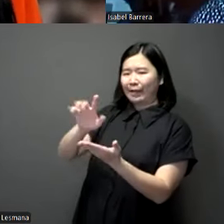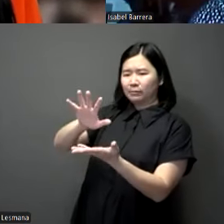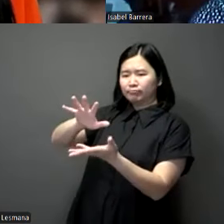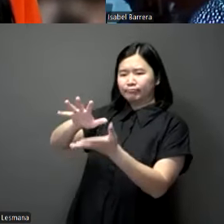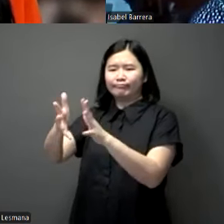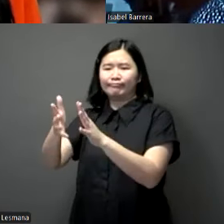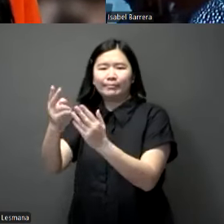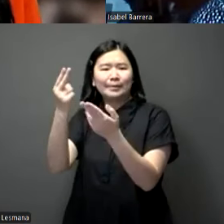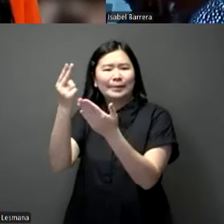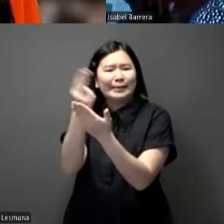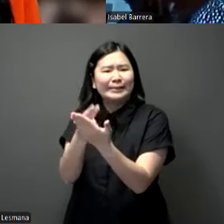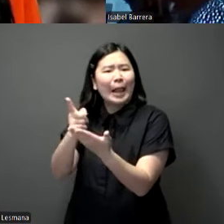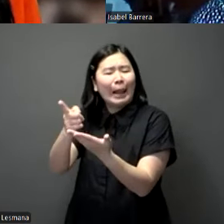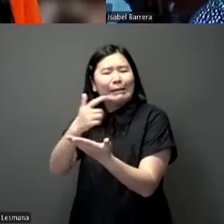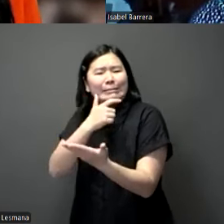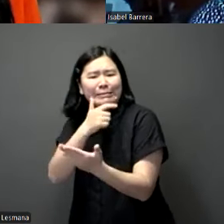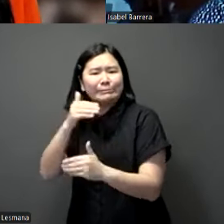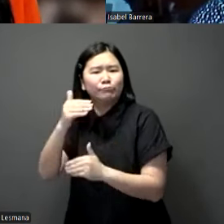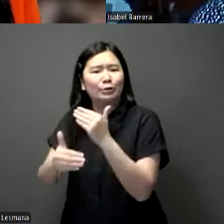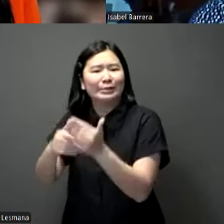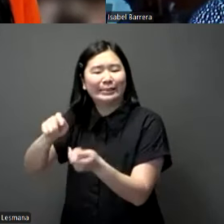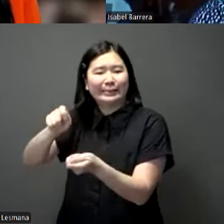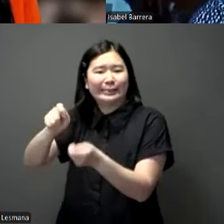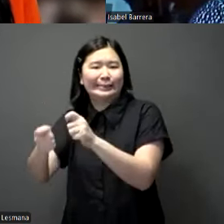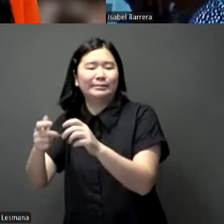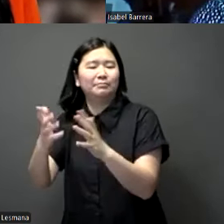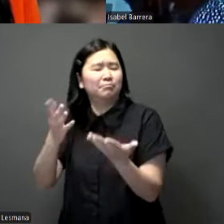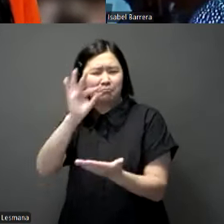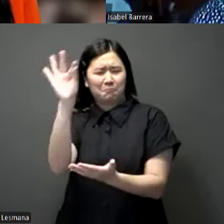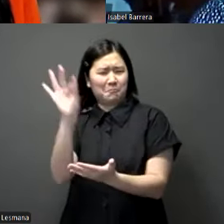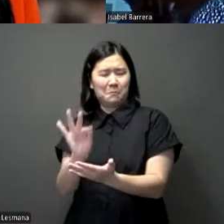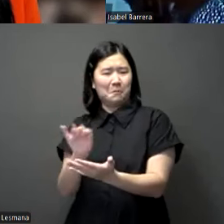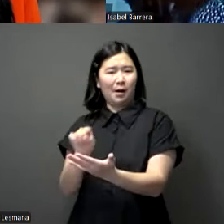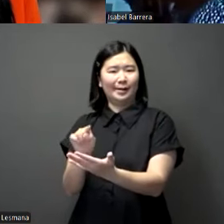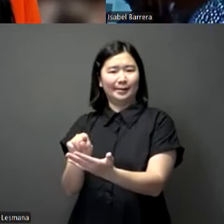Perfecto, una excelente pregunta porque That's a great question, thank you.